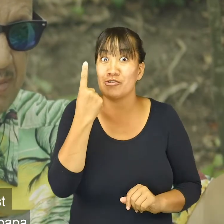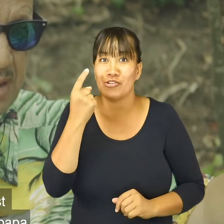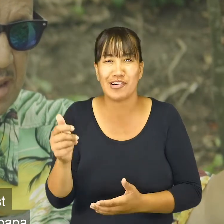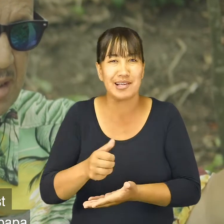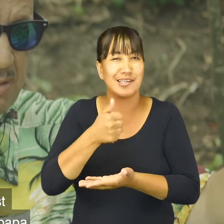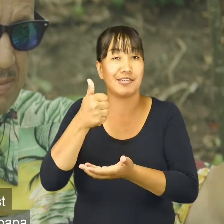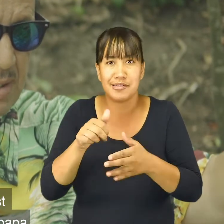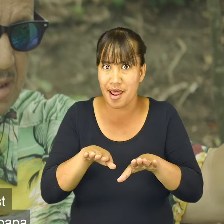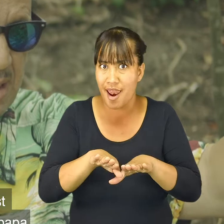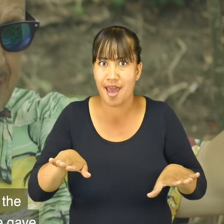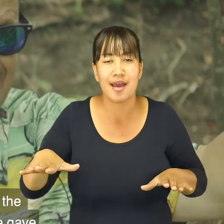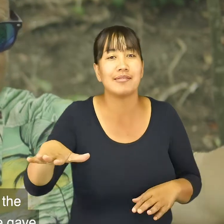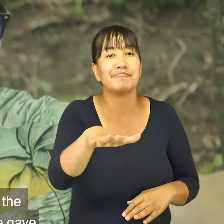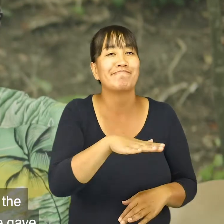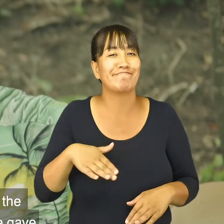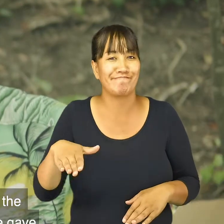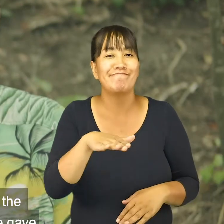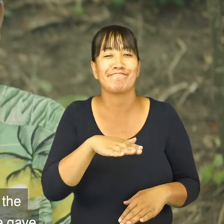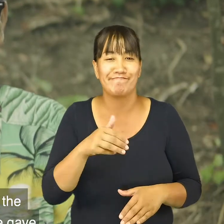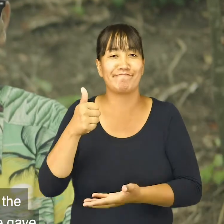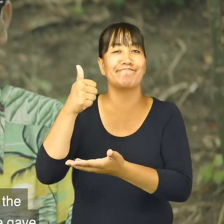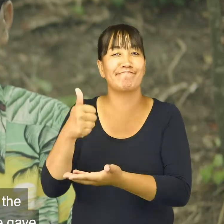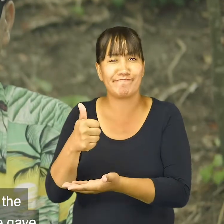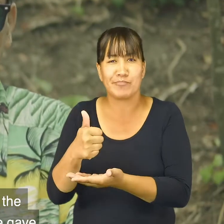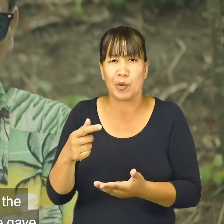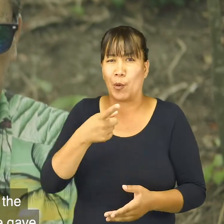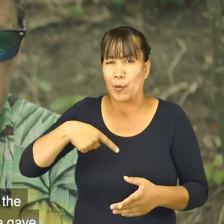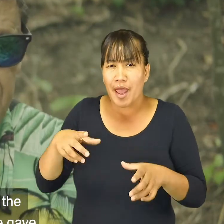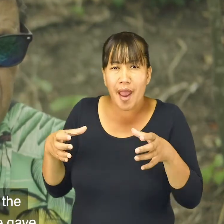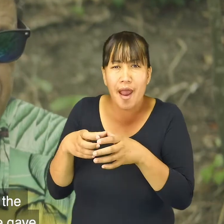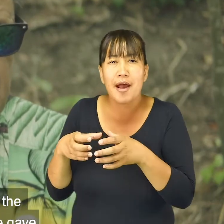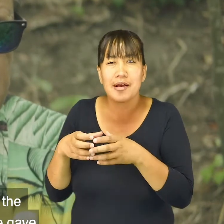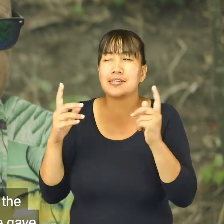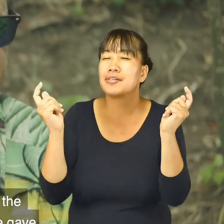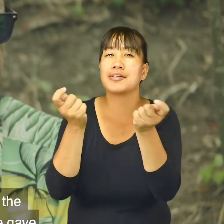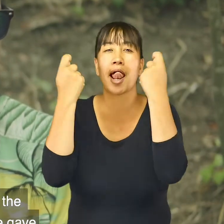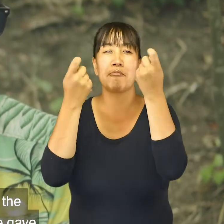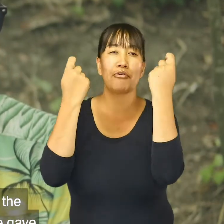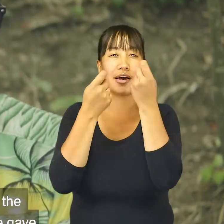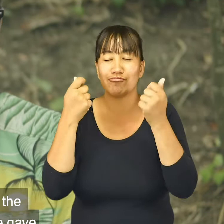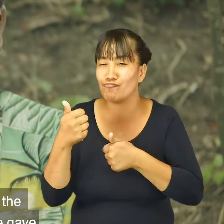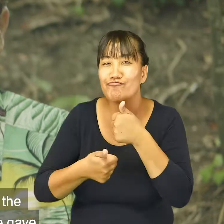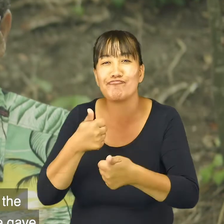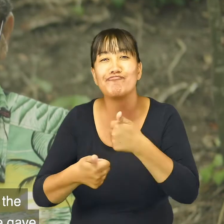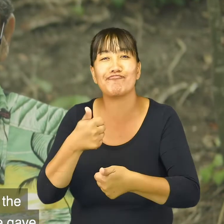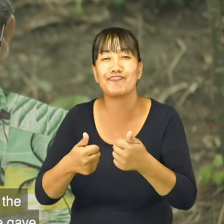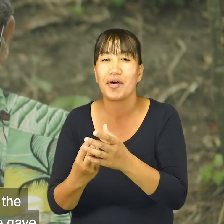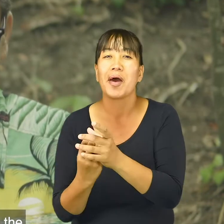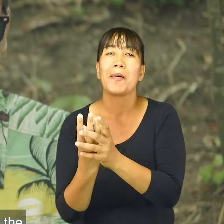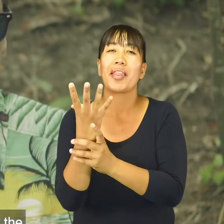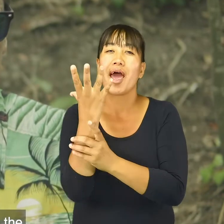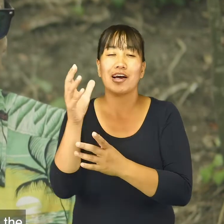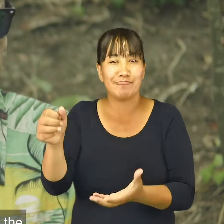of that particular kaupapa here first because it was of the whenua, of the land. And we gave